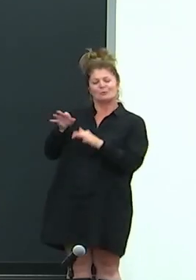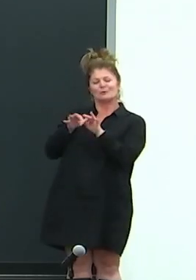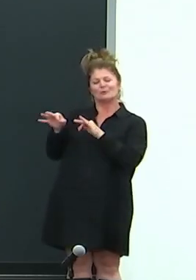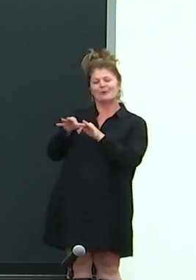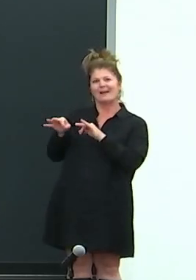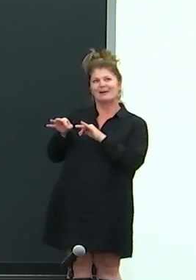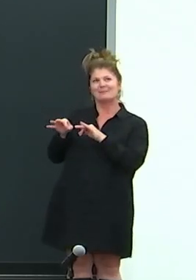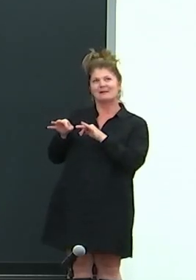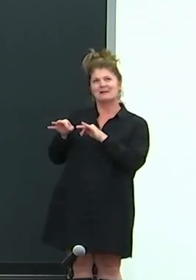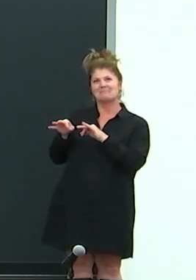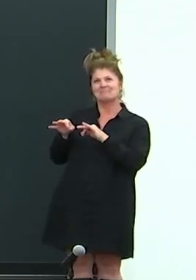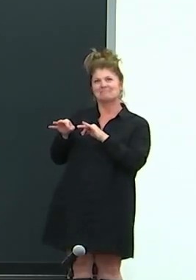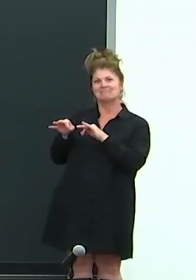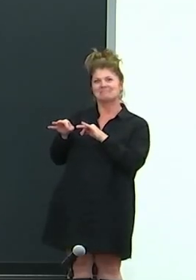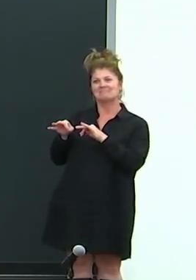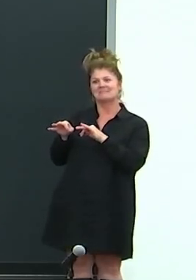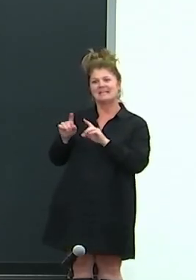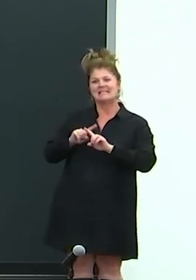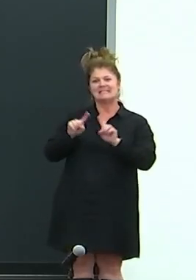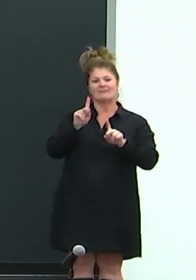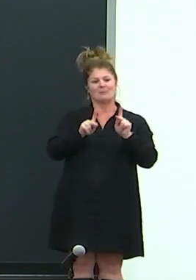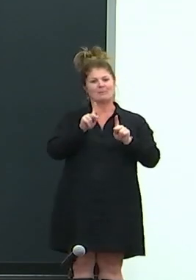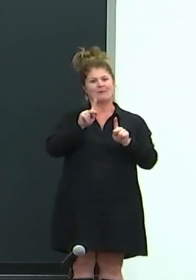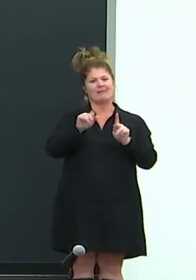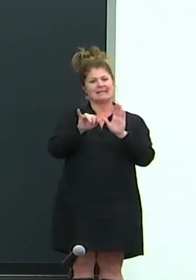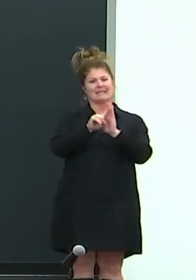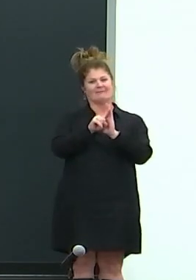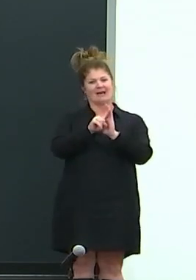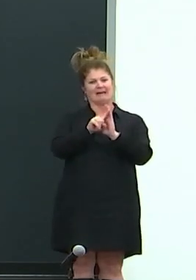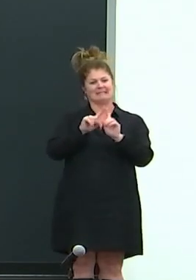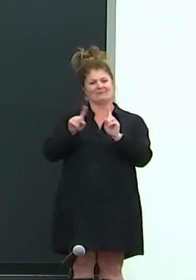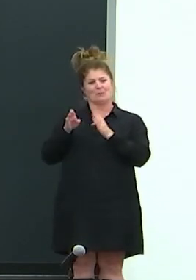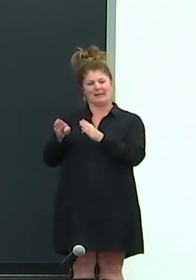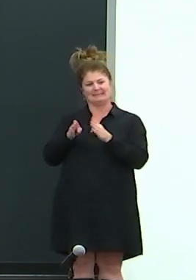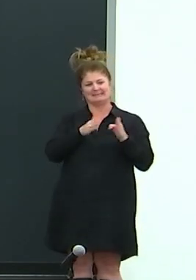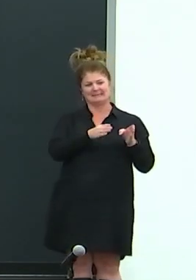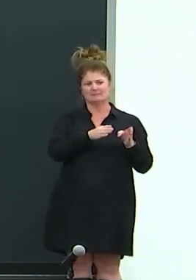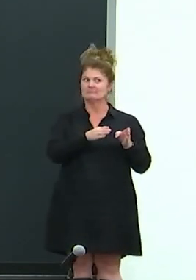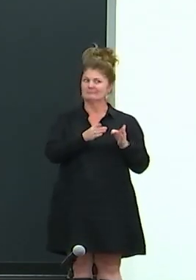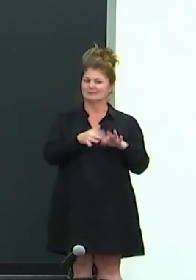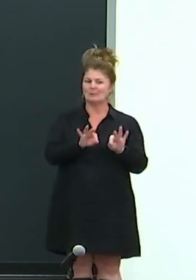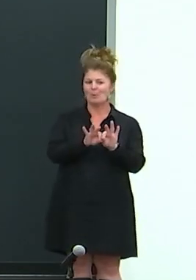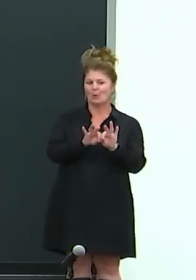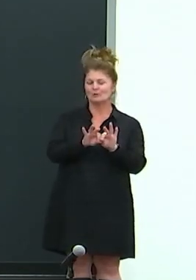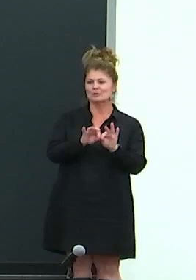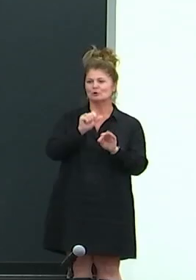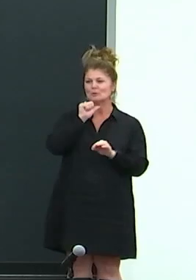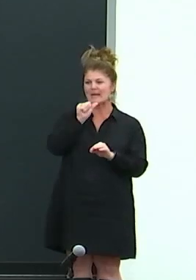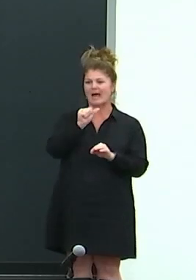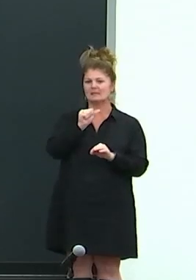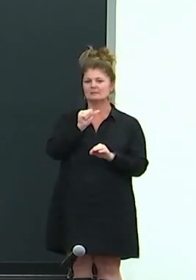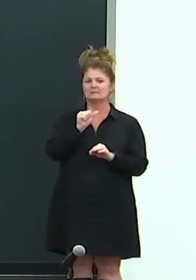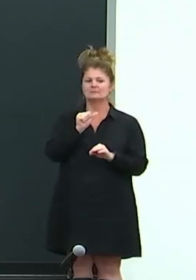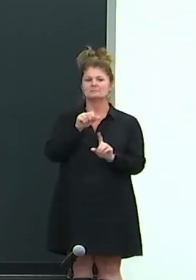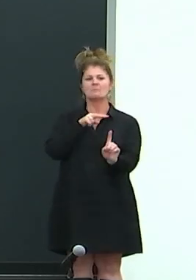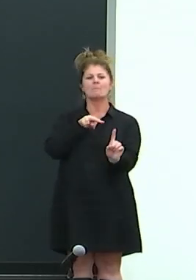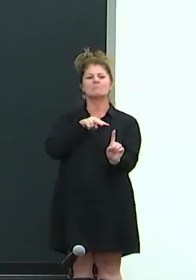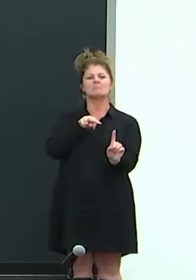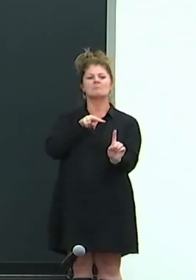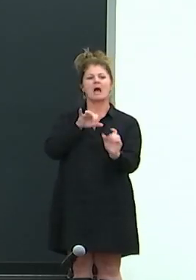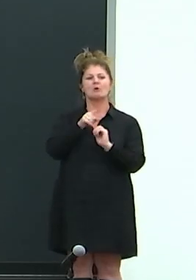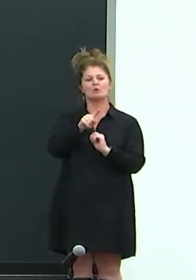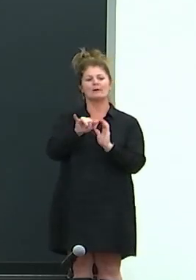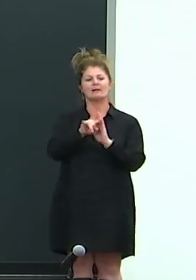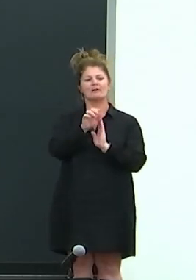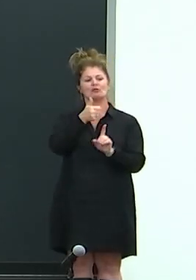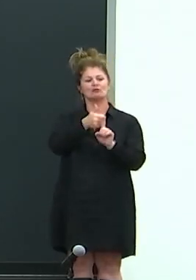different people identify certain ways, and I think it's important to not police how other people identify